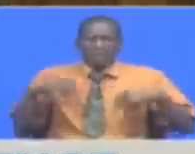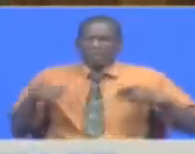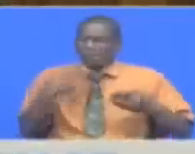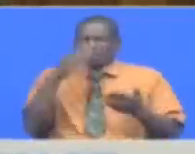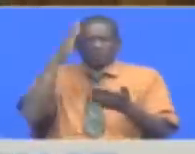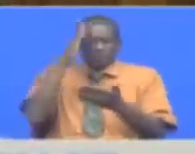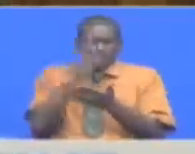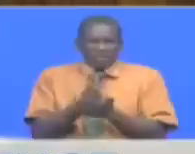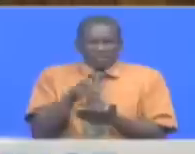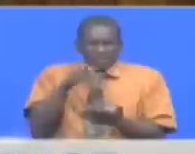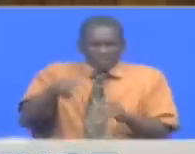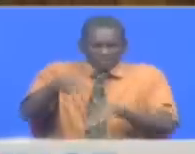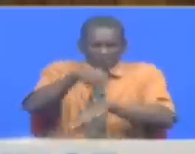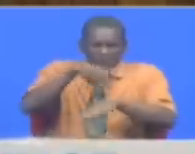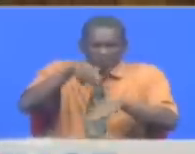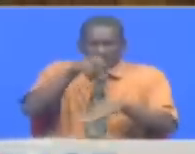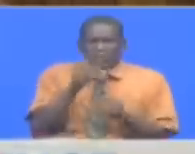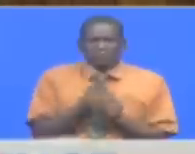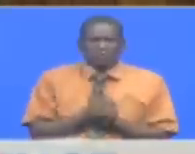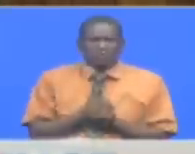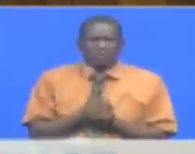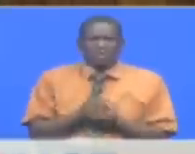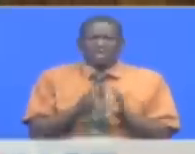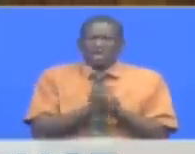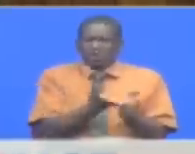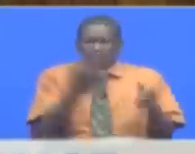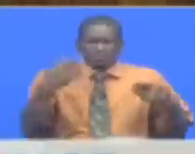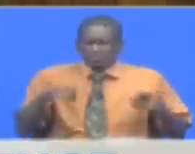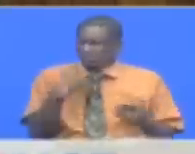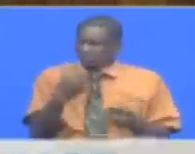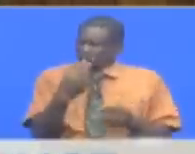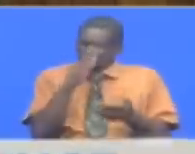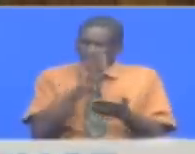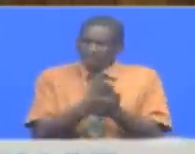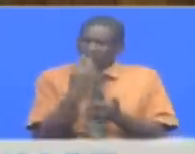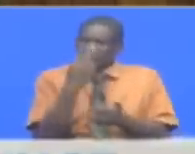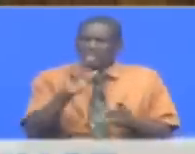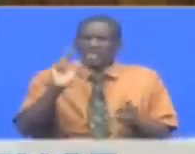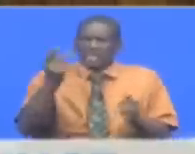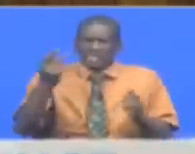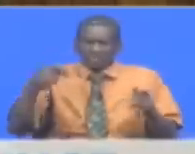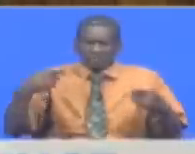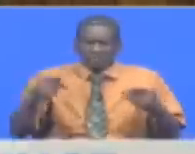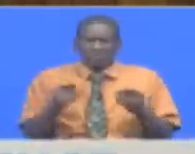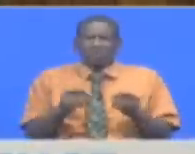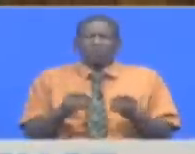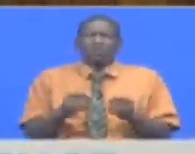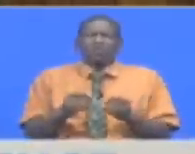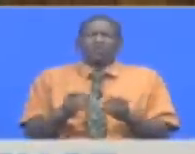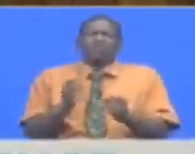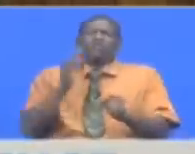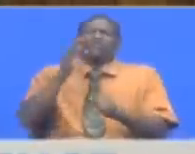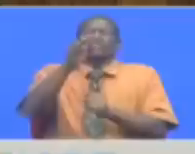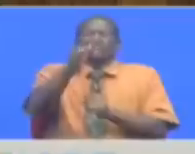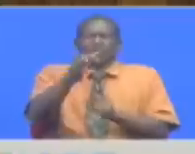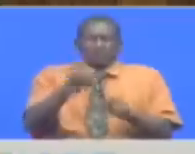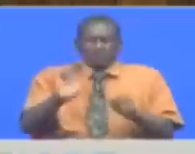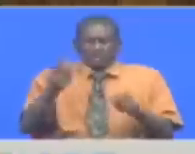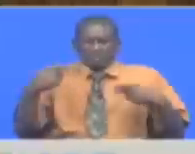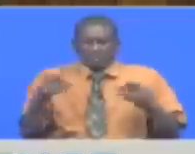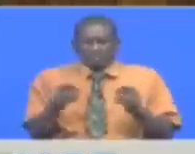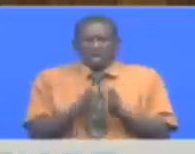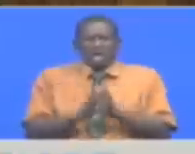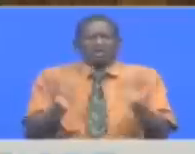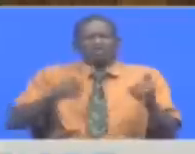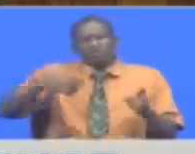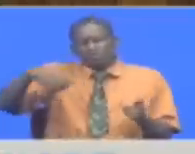these fundamental principles and who believe and see Kenya long into the future and not within the context